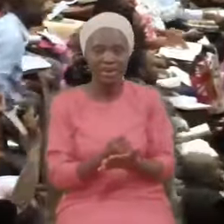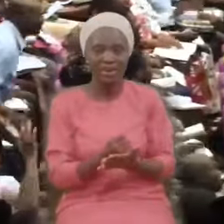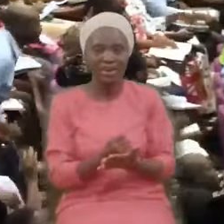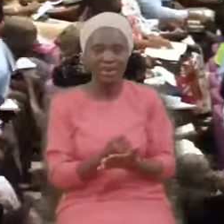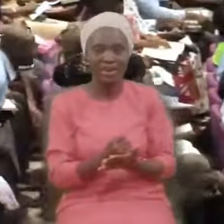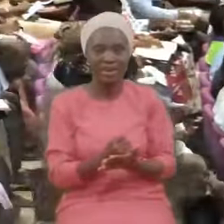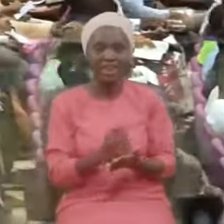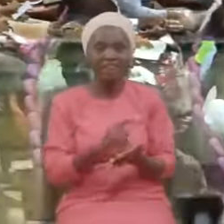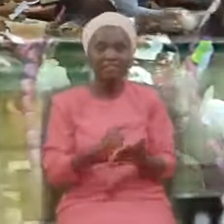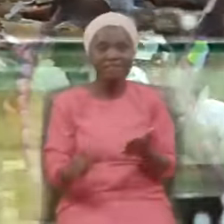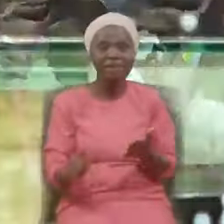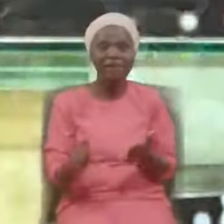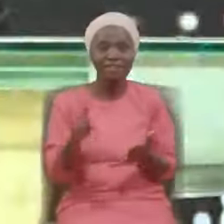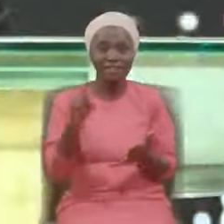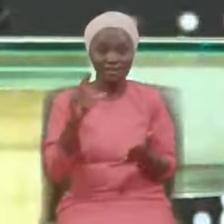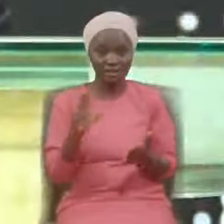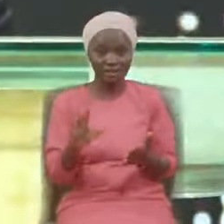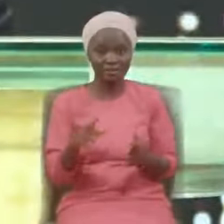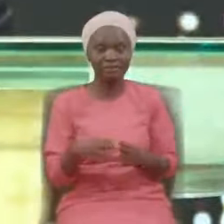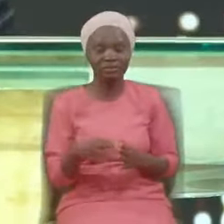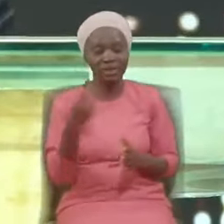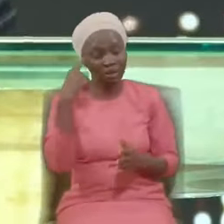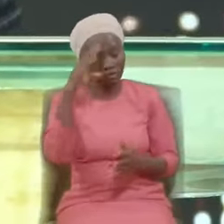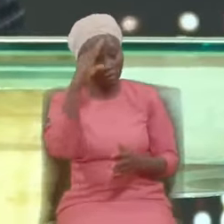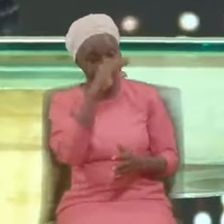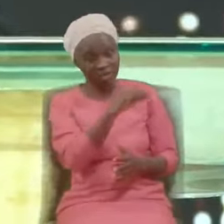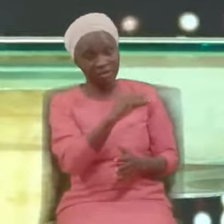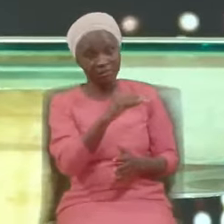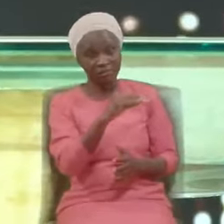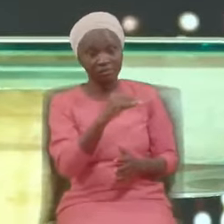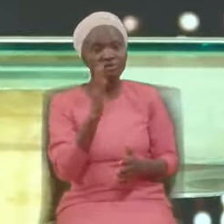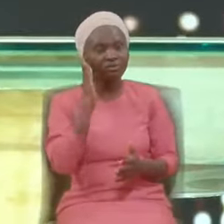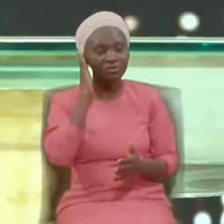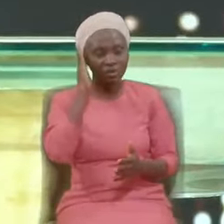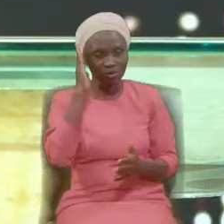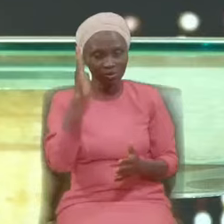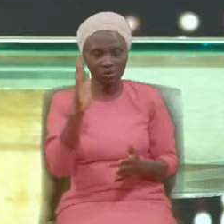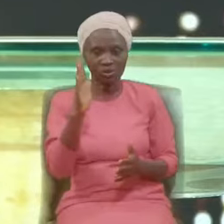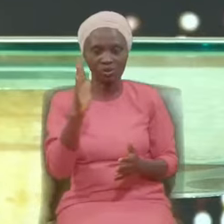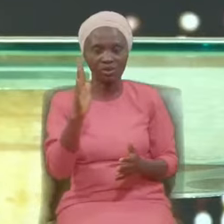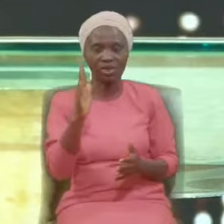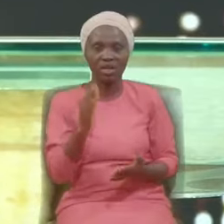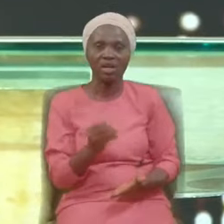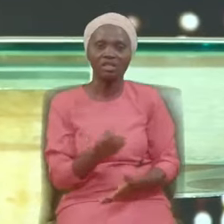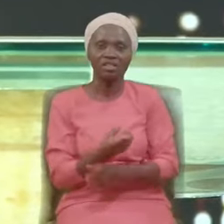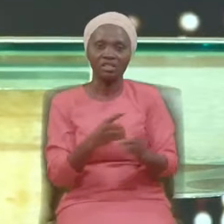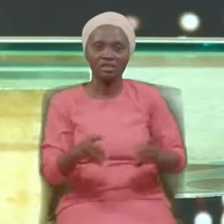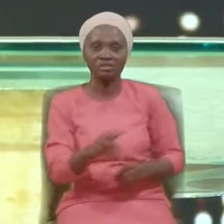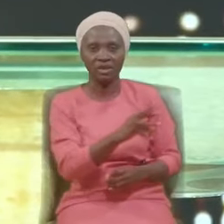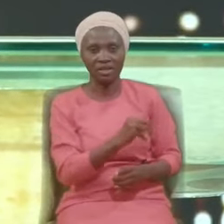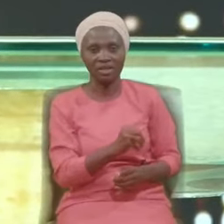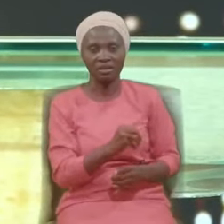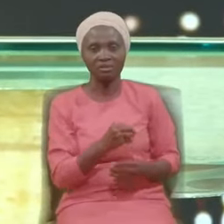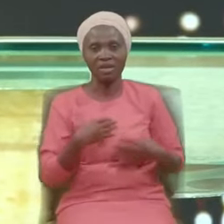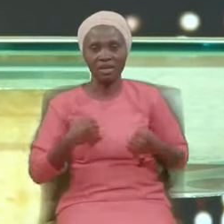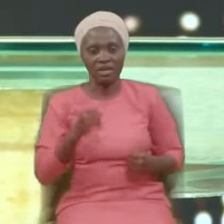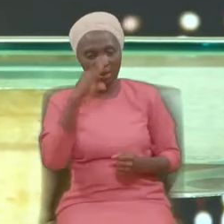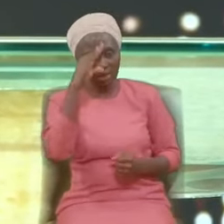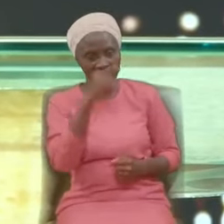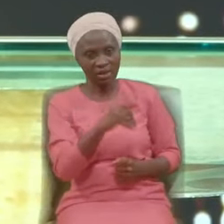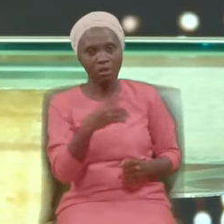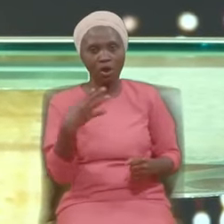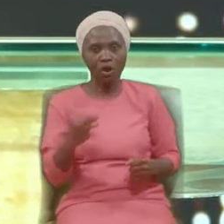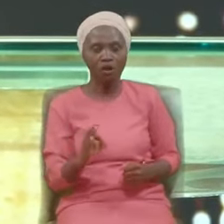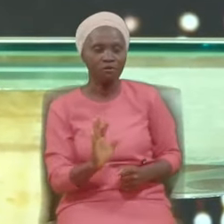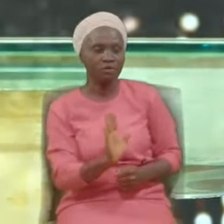In verse 3, for he would recover him of his leprosy. Incurable